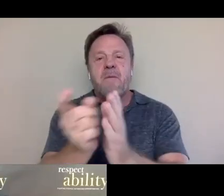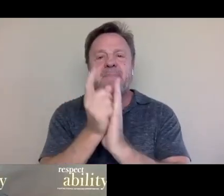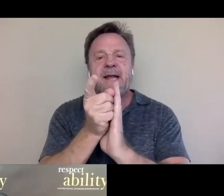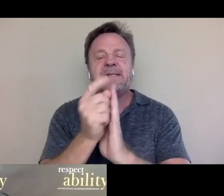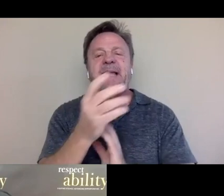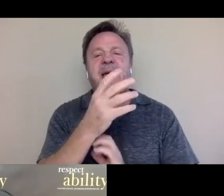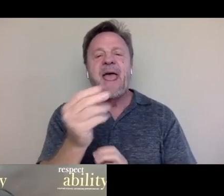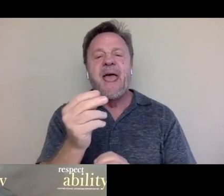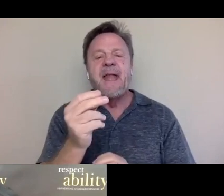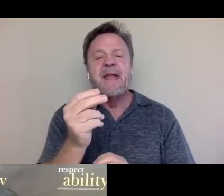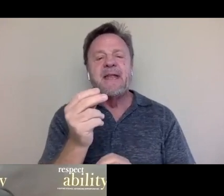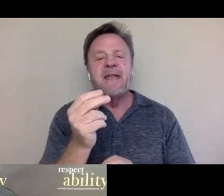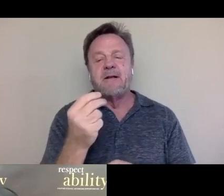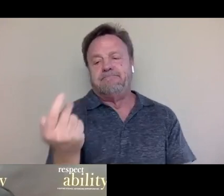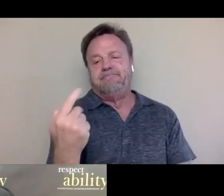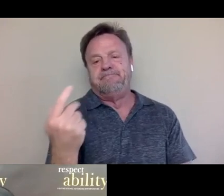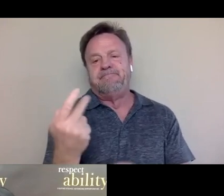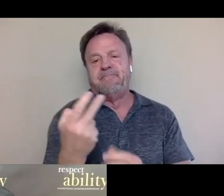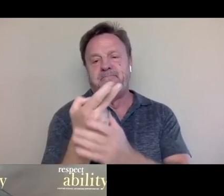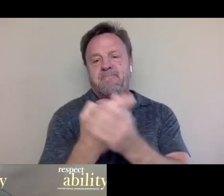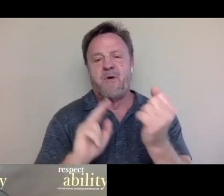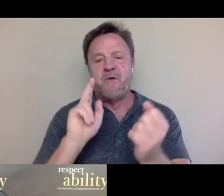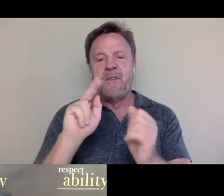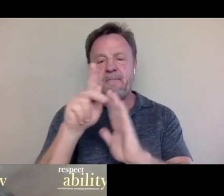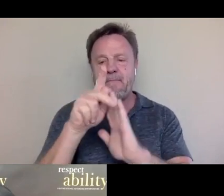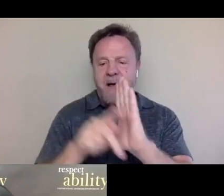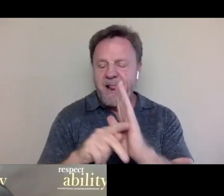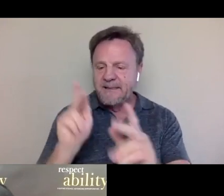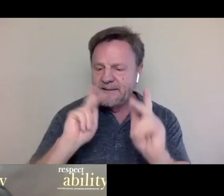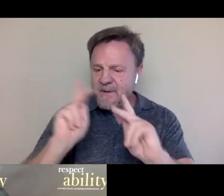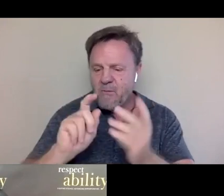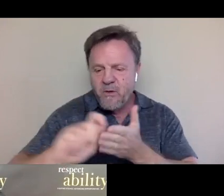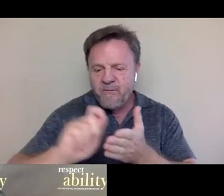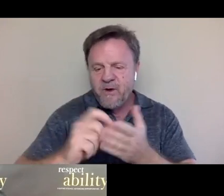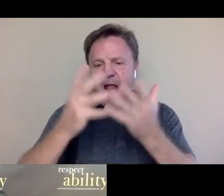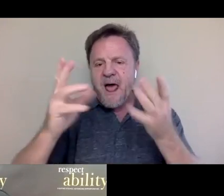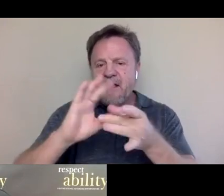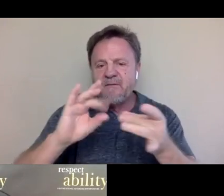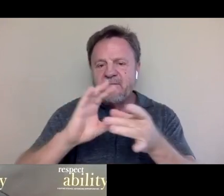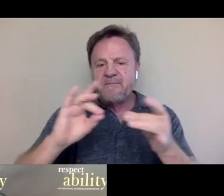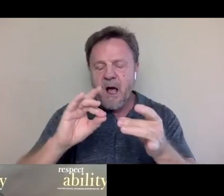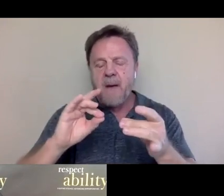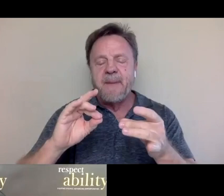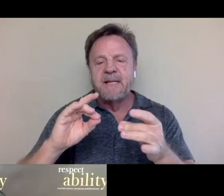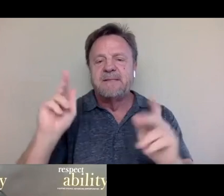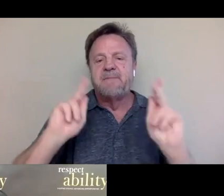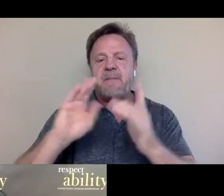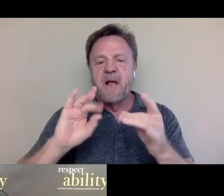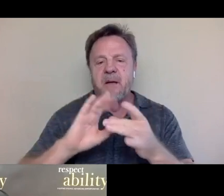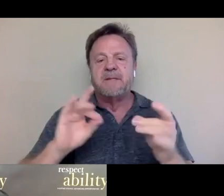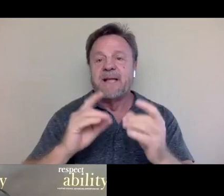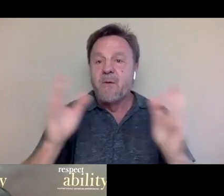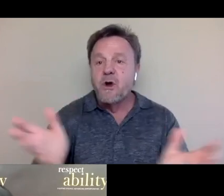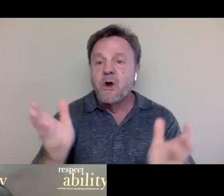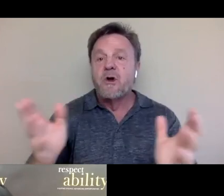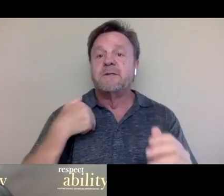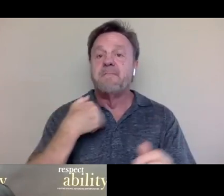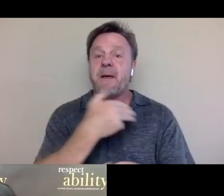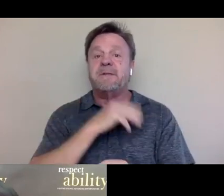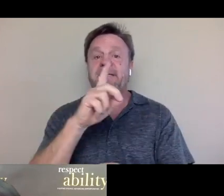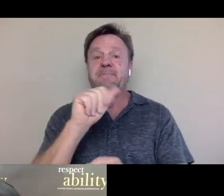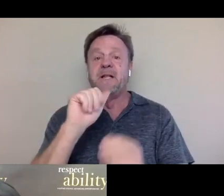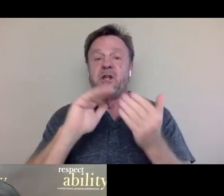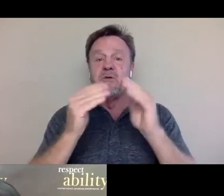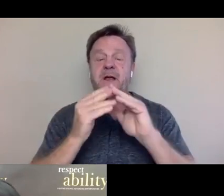and you and I are both policy wonks. We've written lots of public comments, And we're obviously encouraging members of the disability community